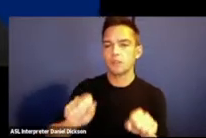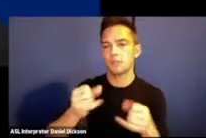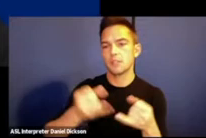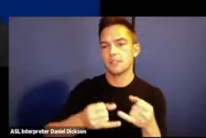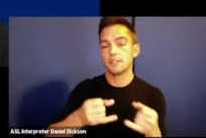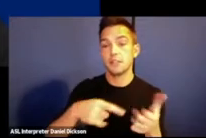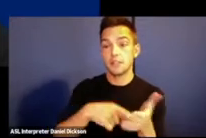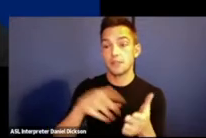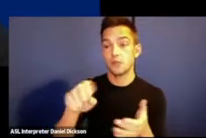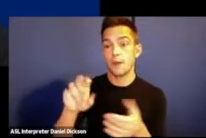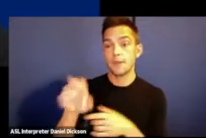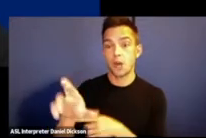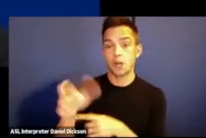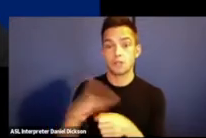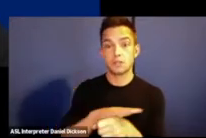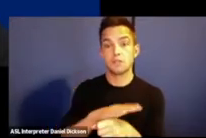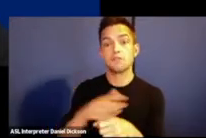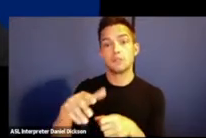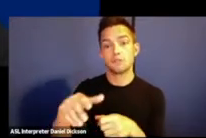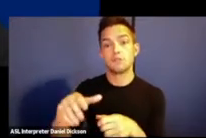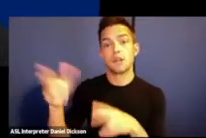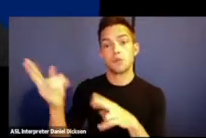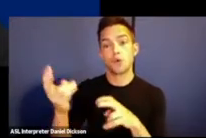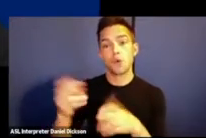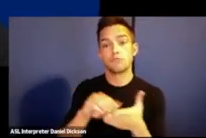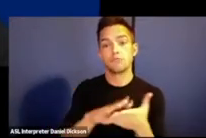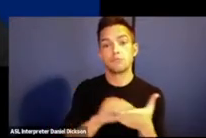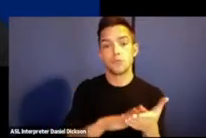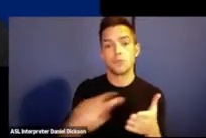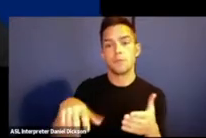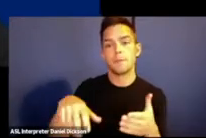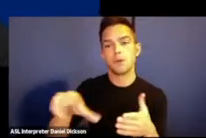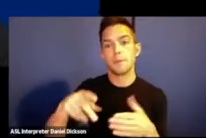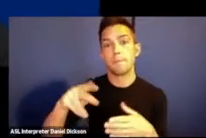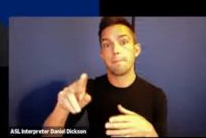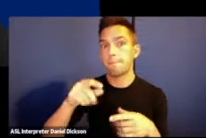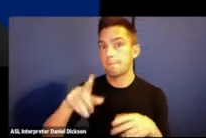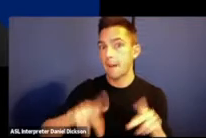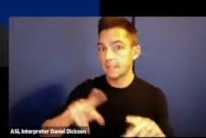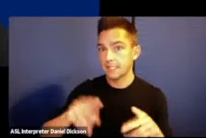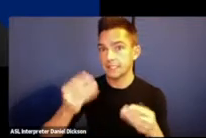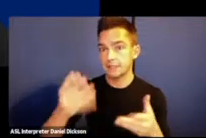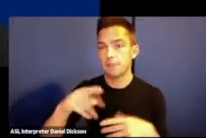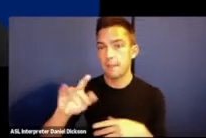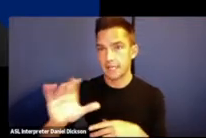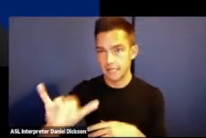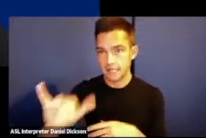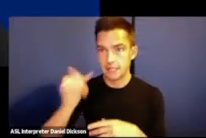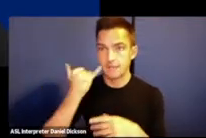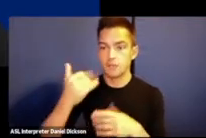being recorded and will be posted publicly after the event. So just keep that in mind if you are sharing comments or asking questions.